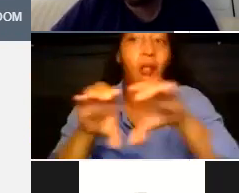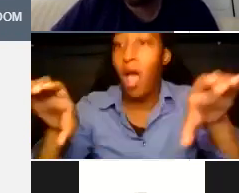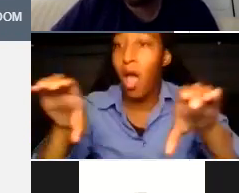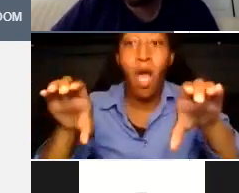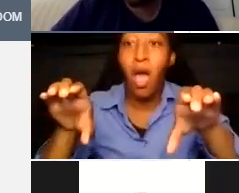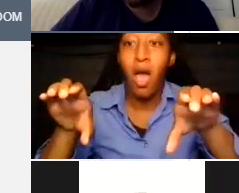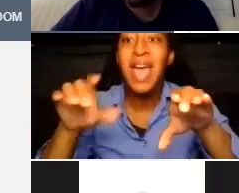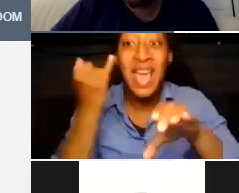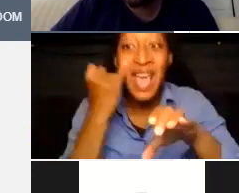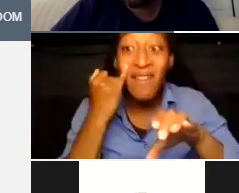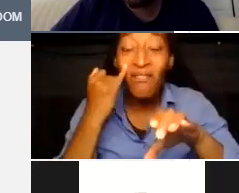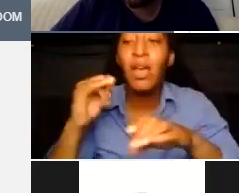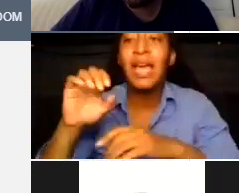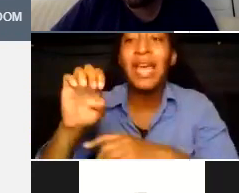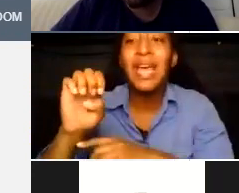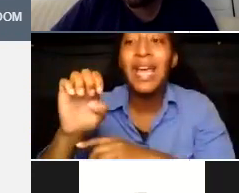other.